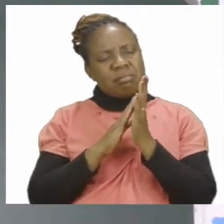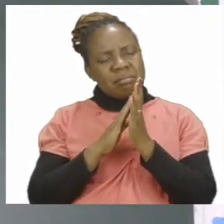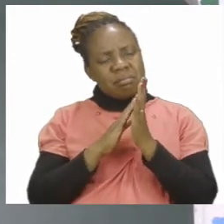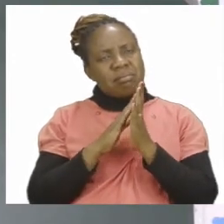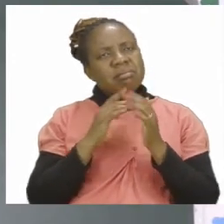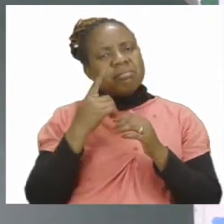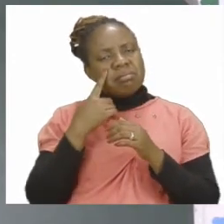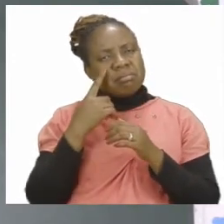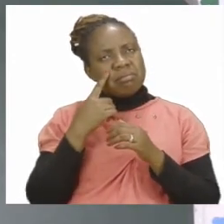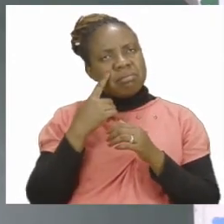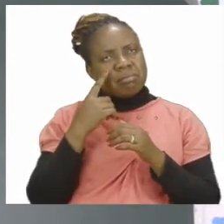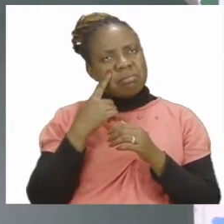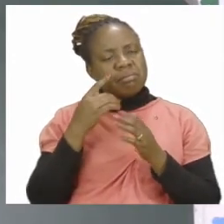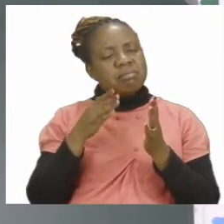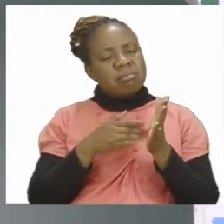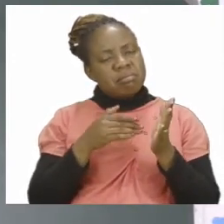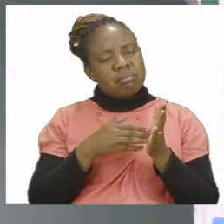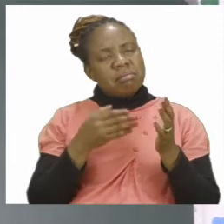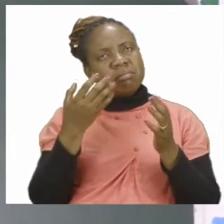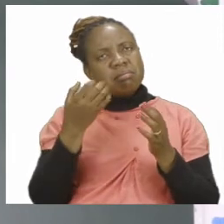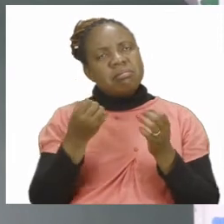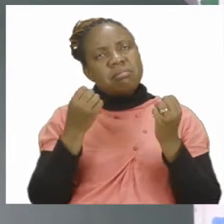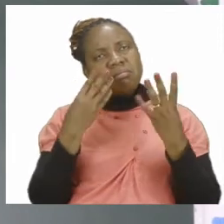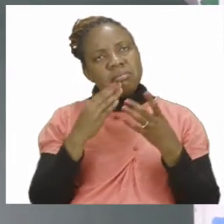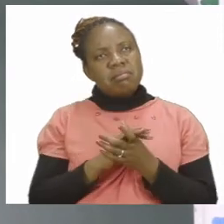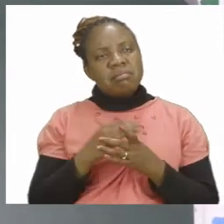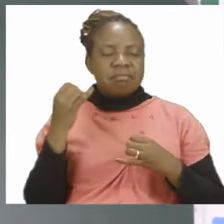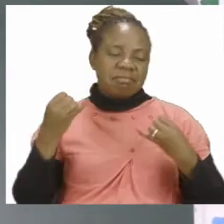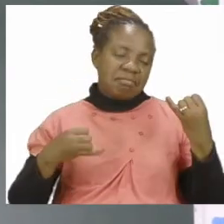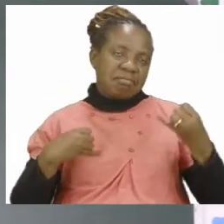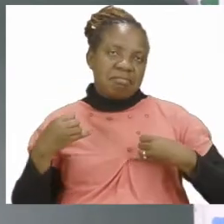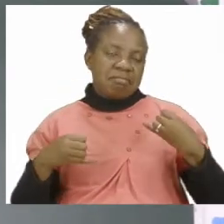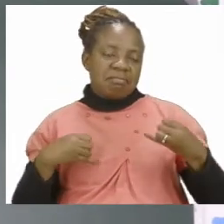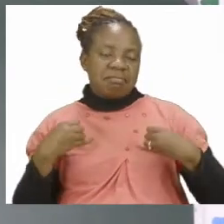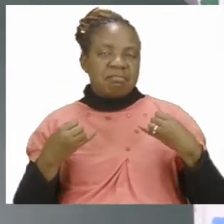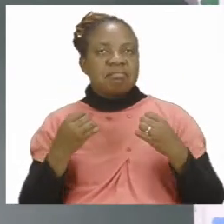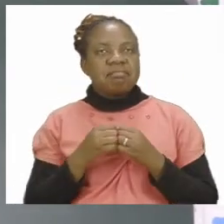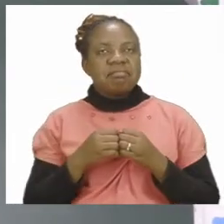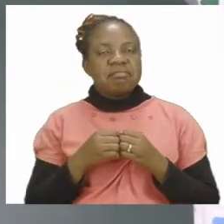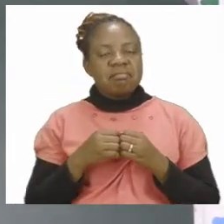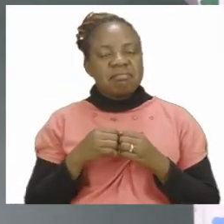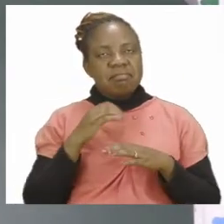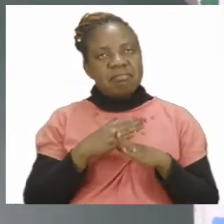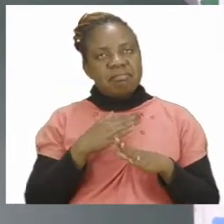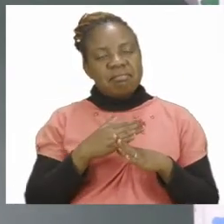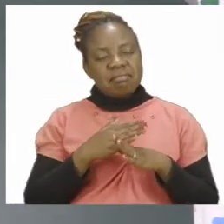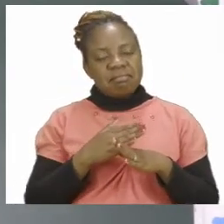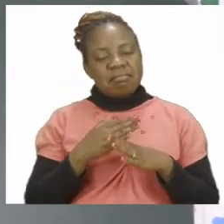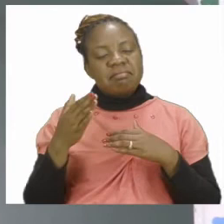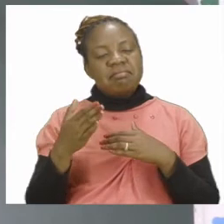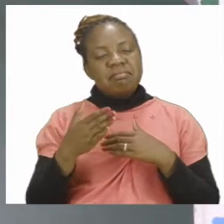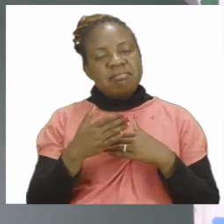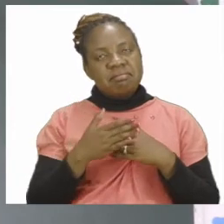much you will have change. Enjoy doing this activity, everyone. We will be back shortly after